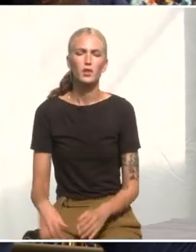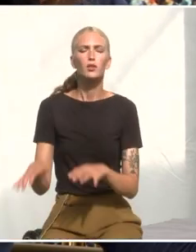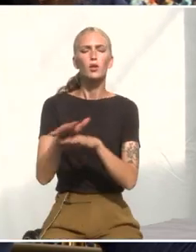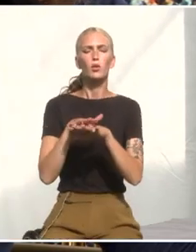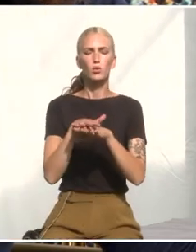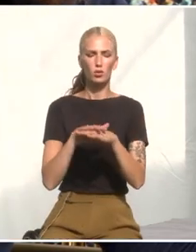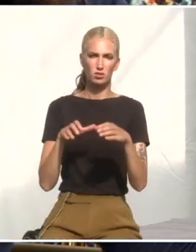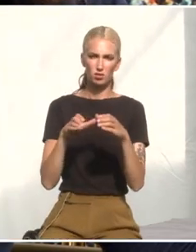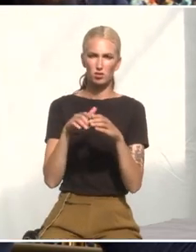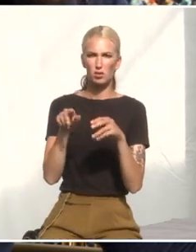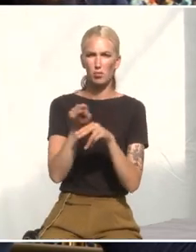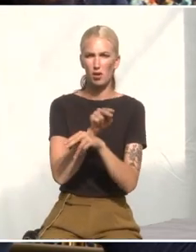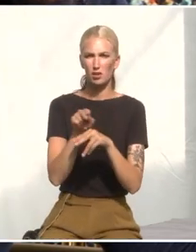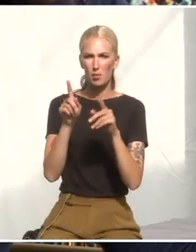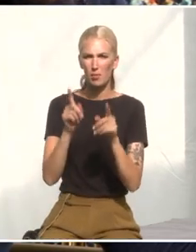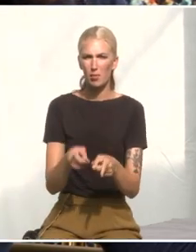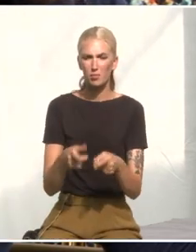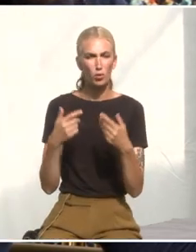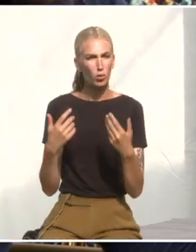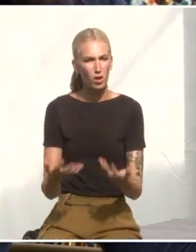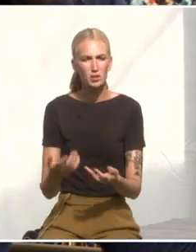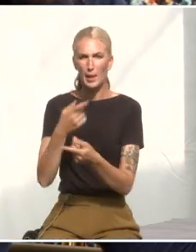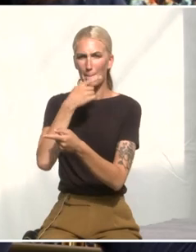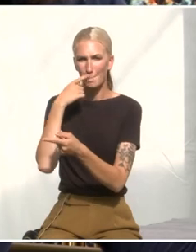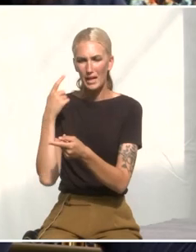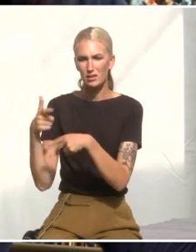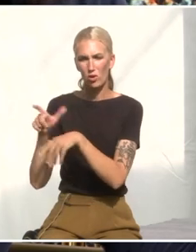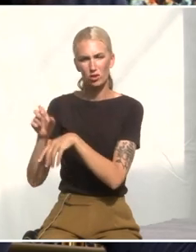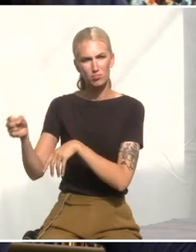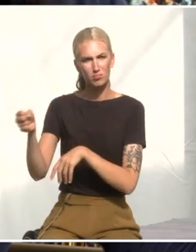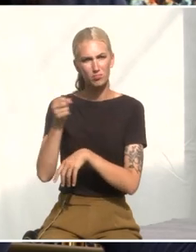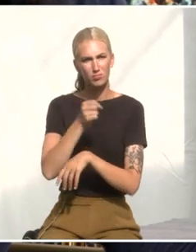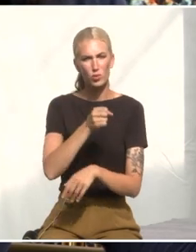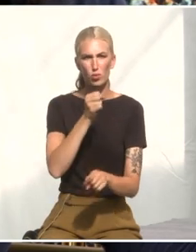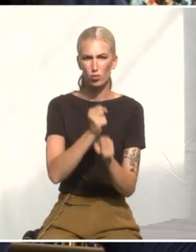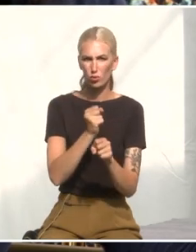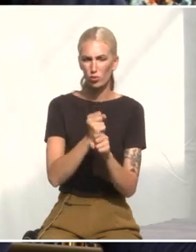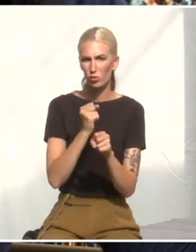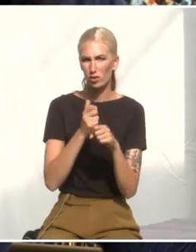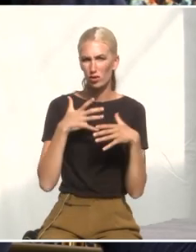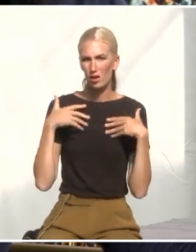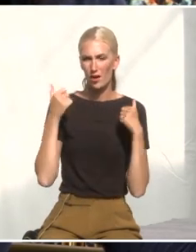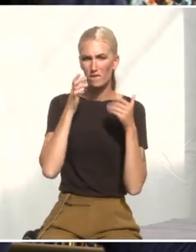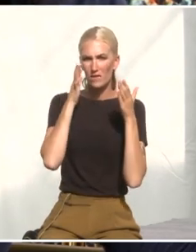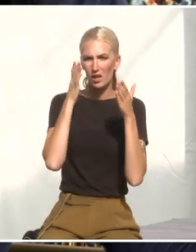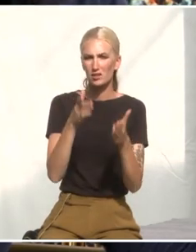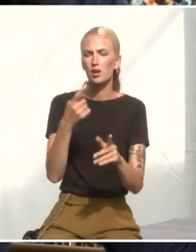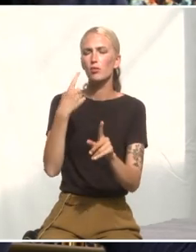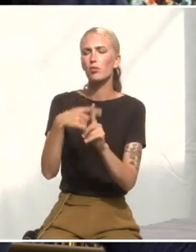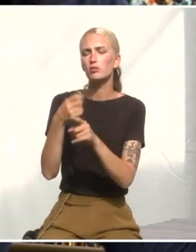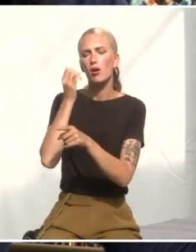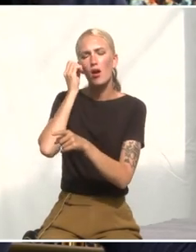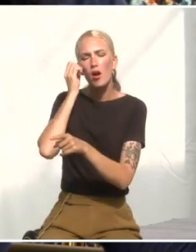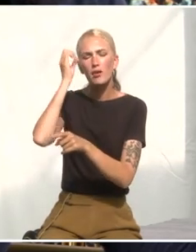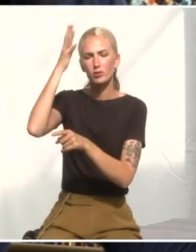with getting more men to work with health and also to change the education for the